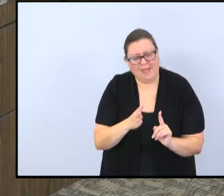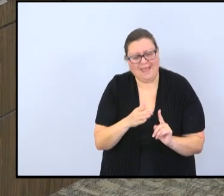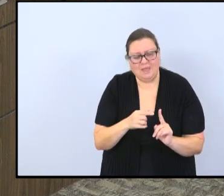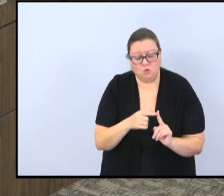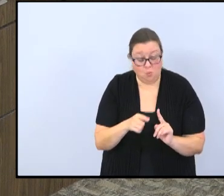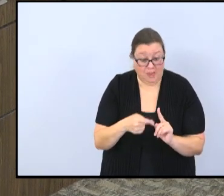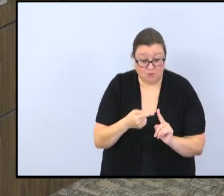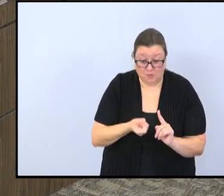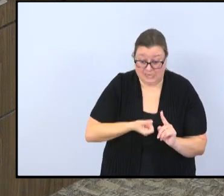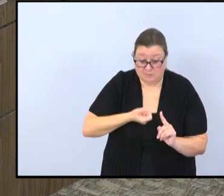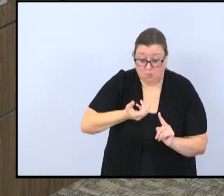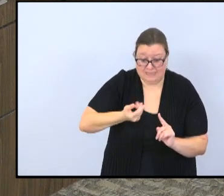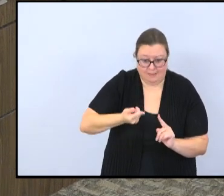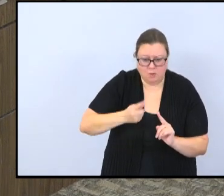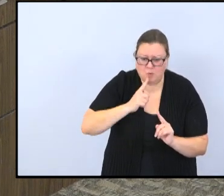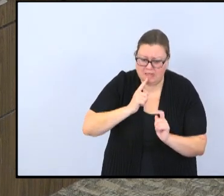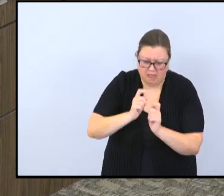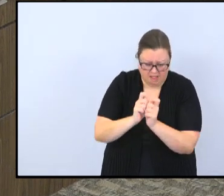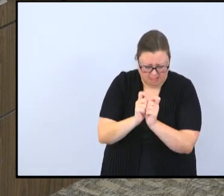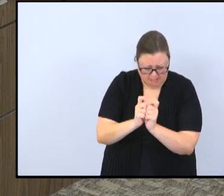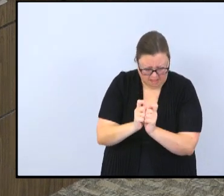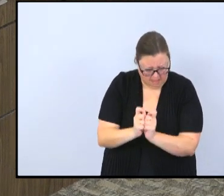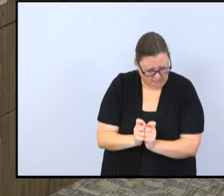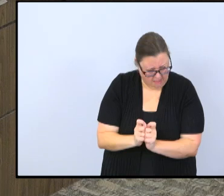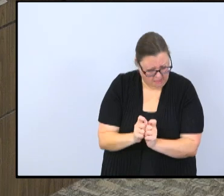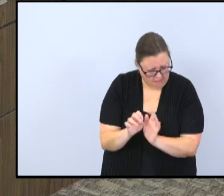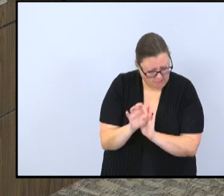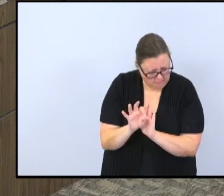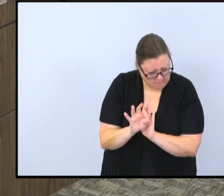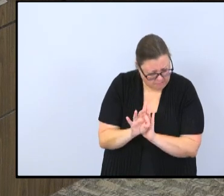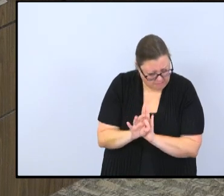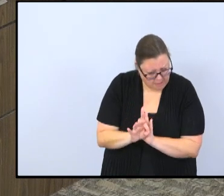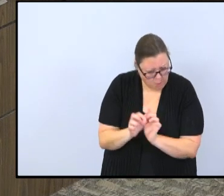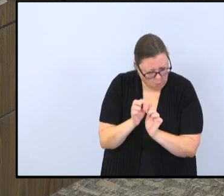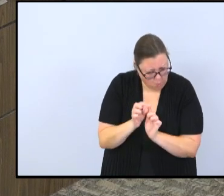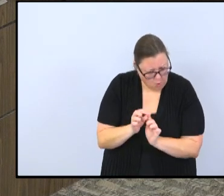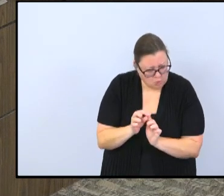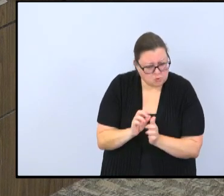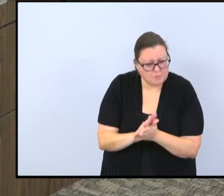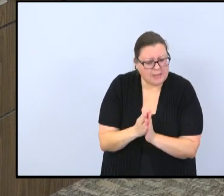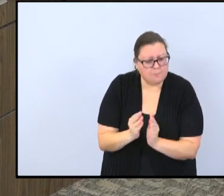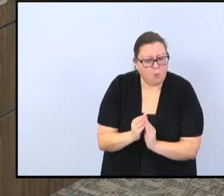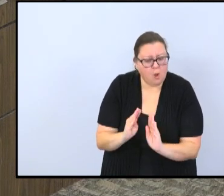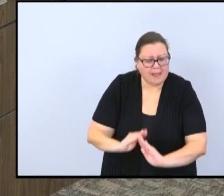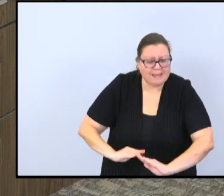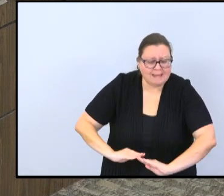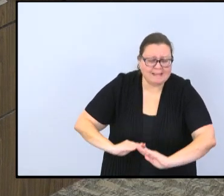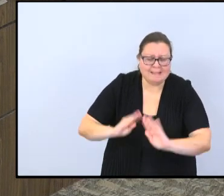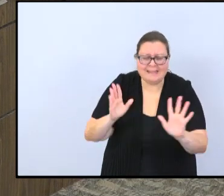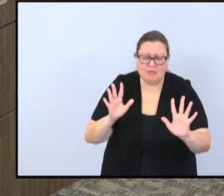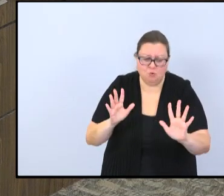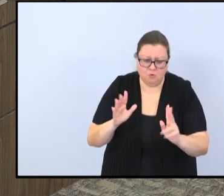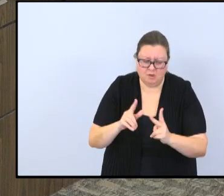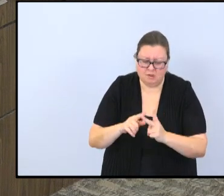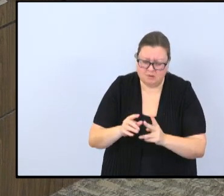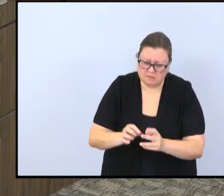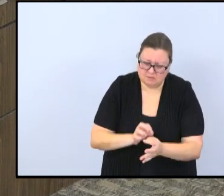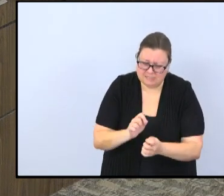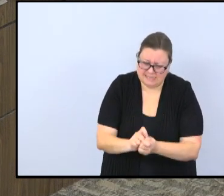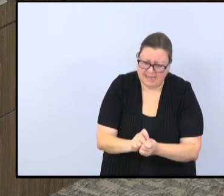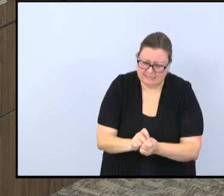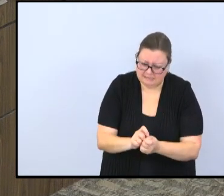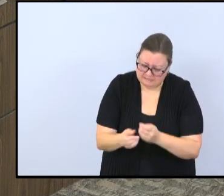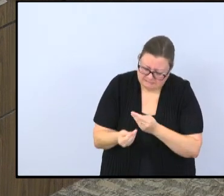things to make a point very clear, concise, and I think that ability